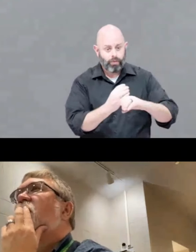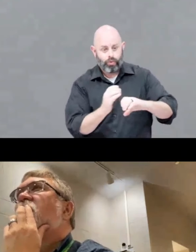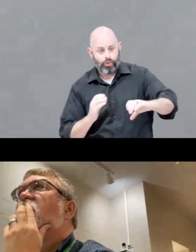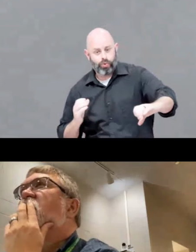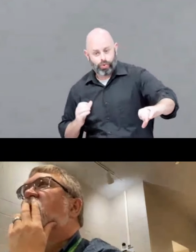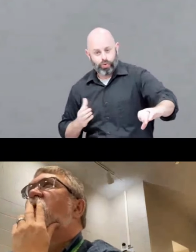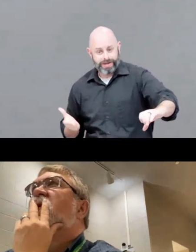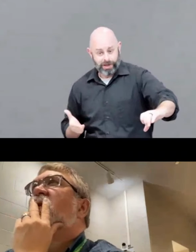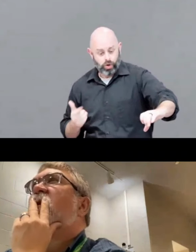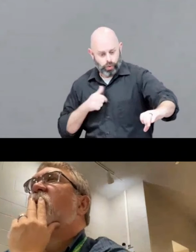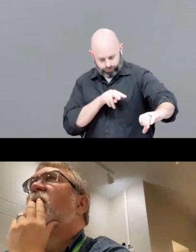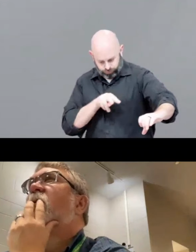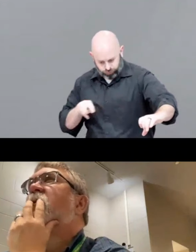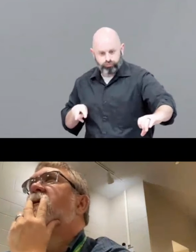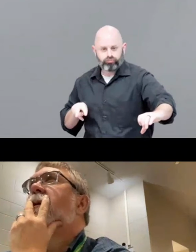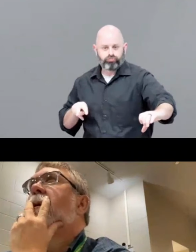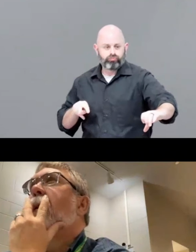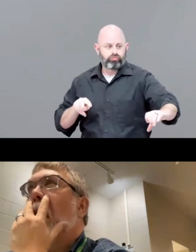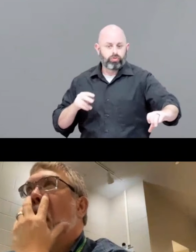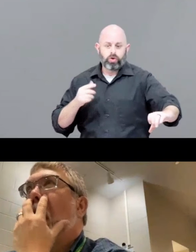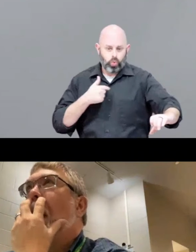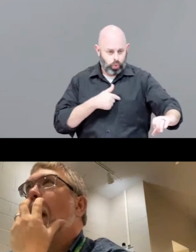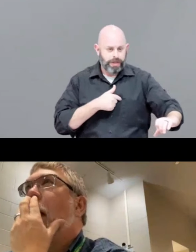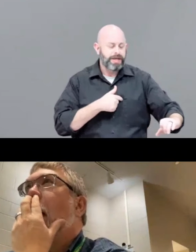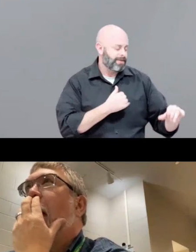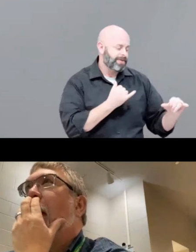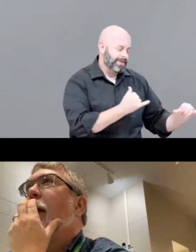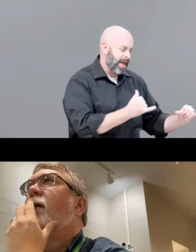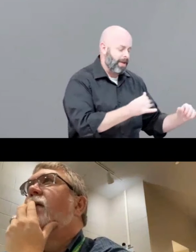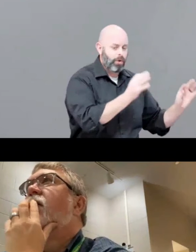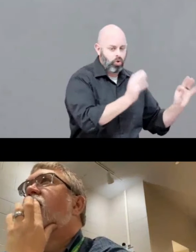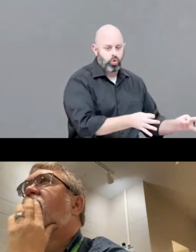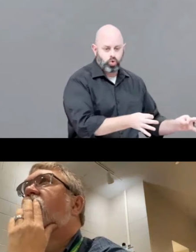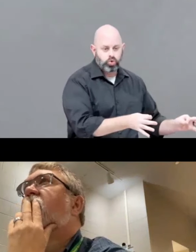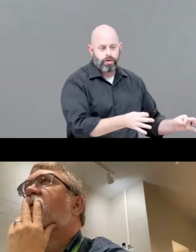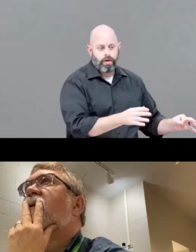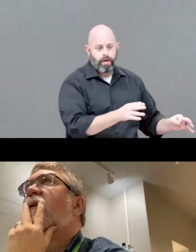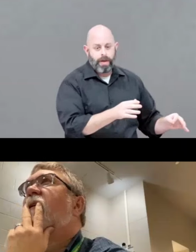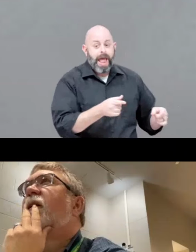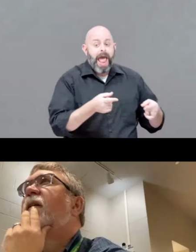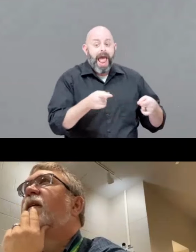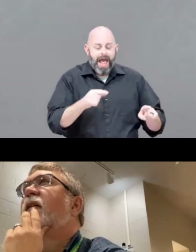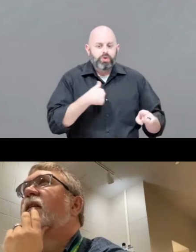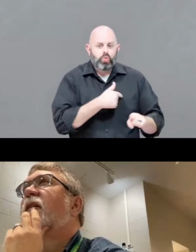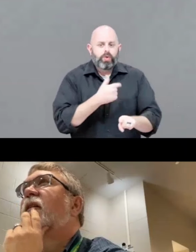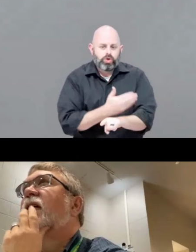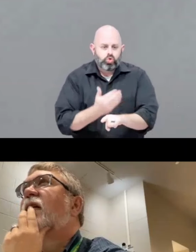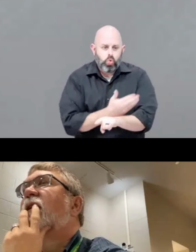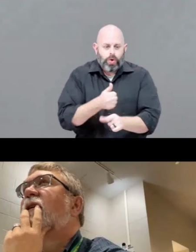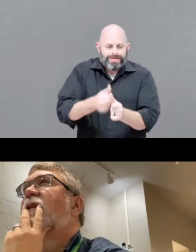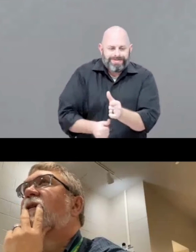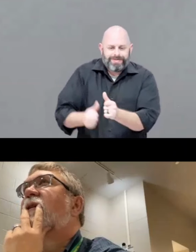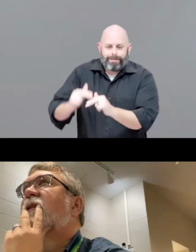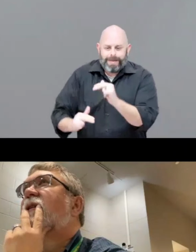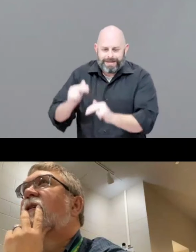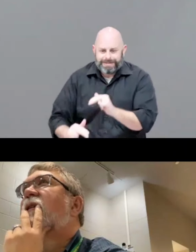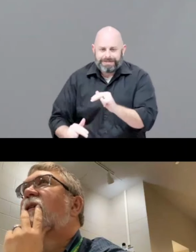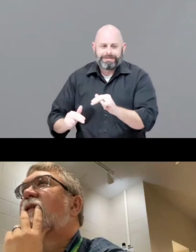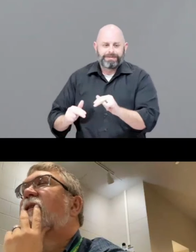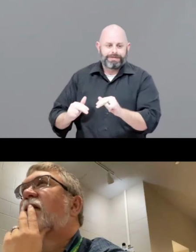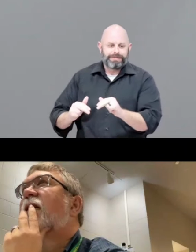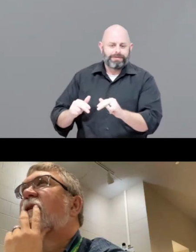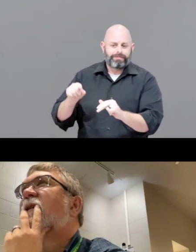way. And we came to the same conclusion that as we restore a